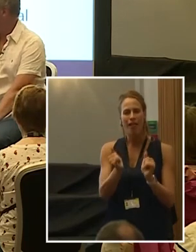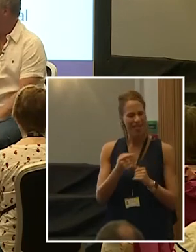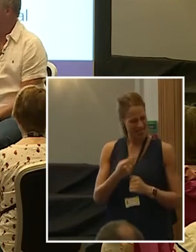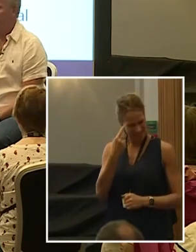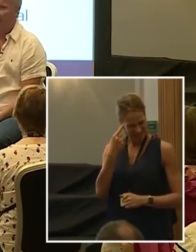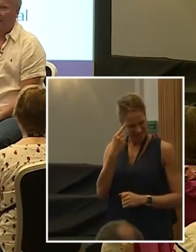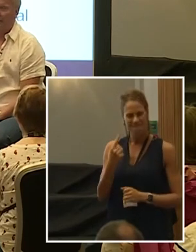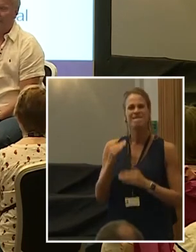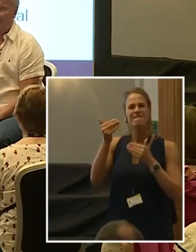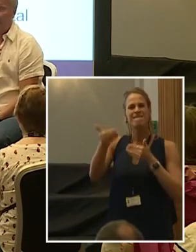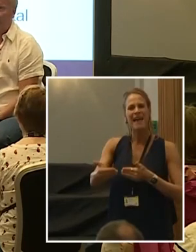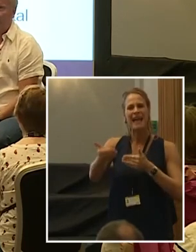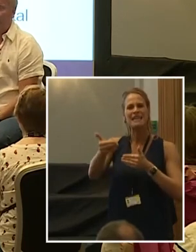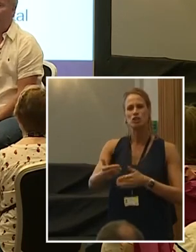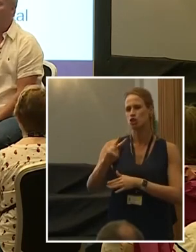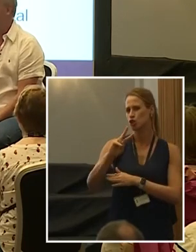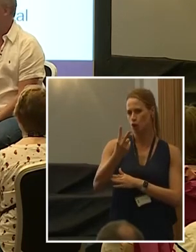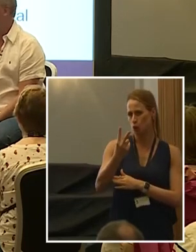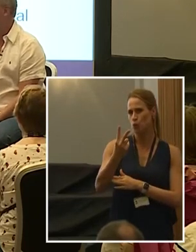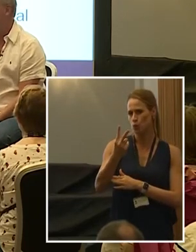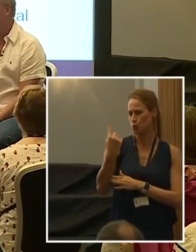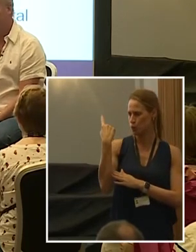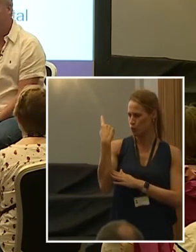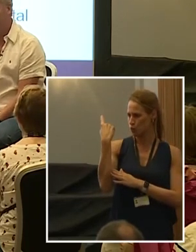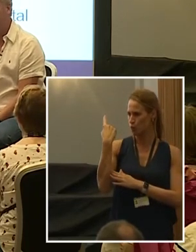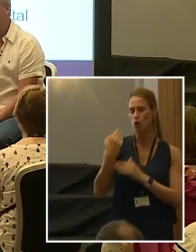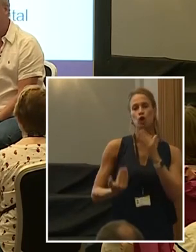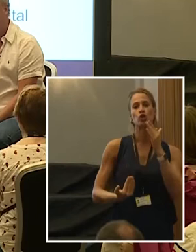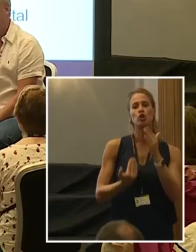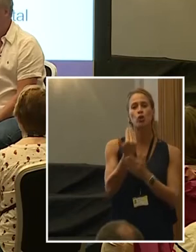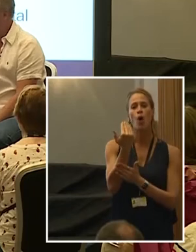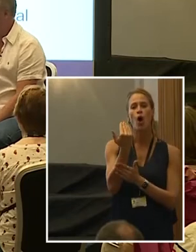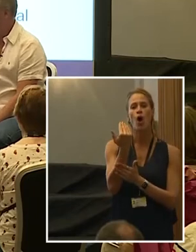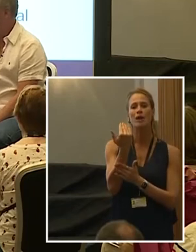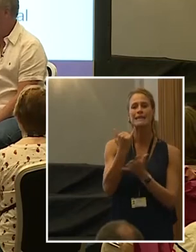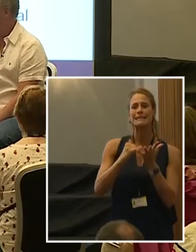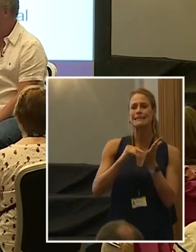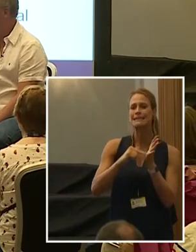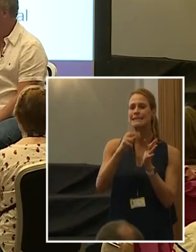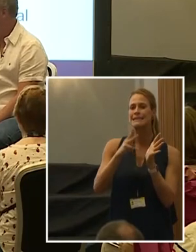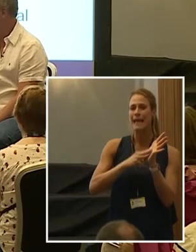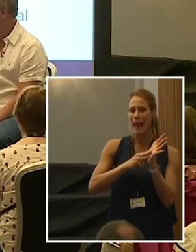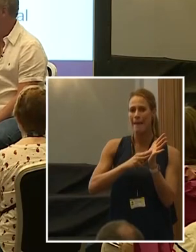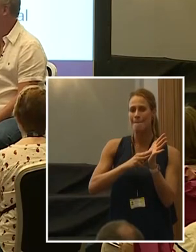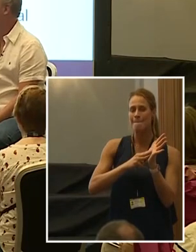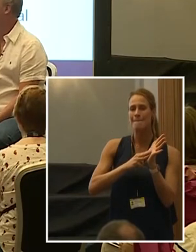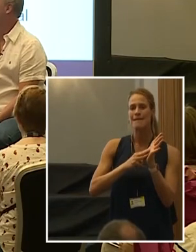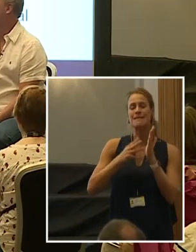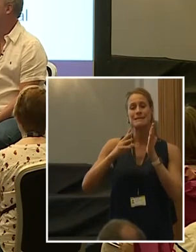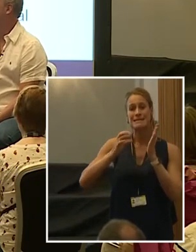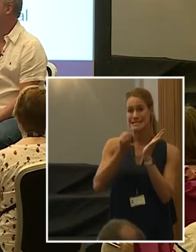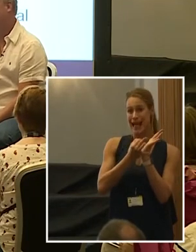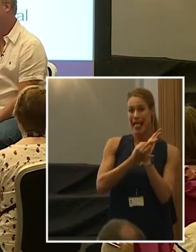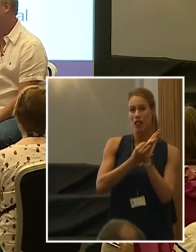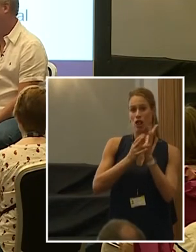think, the phase two renew on stem cell research. So I had stem cells put in the back of my eyes, in